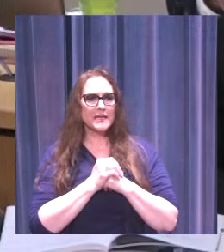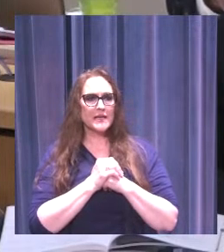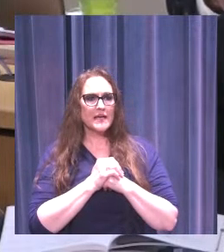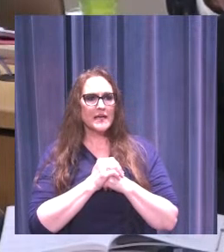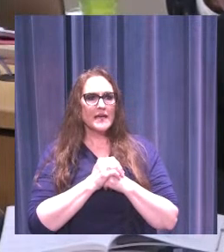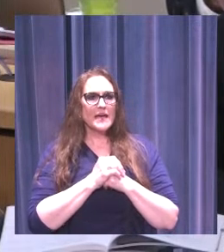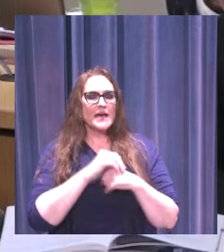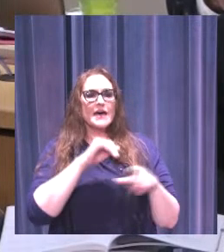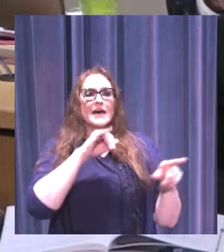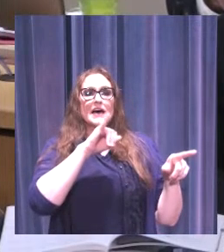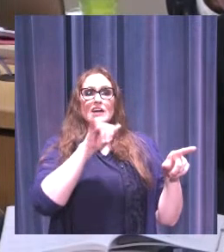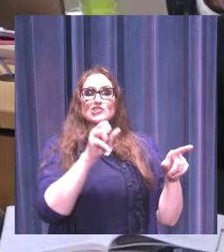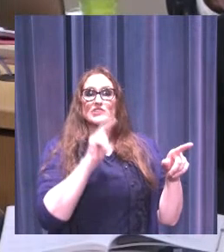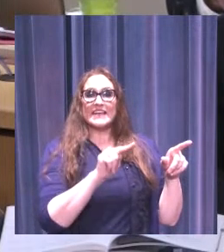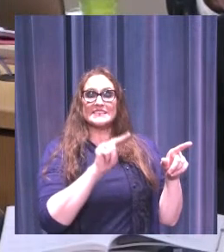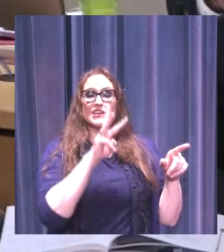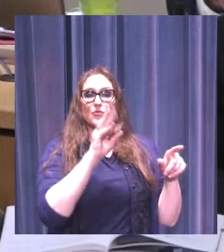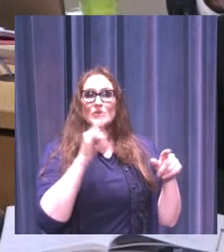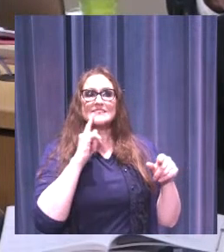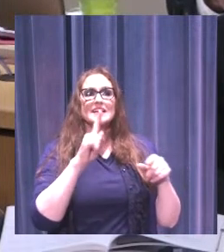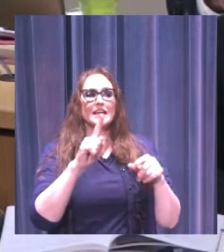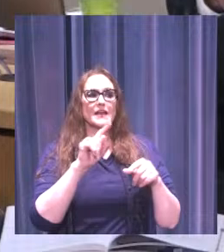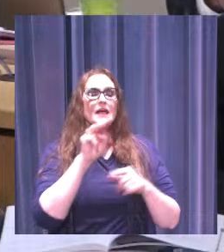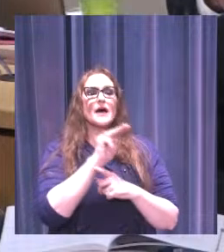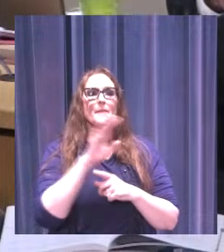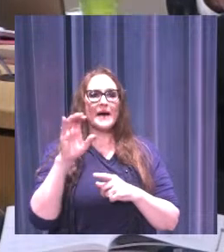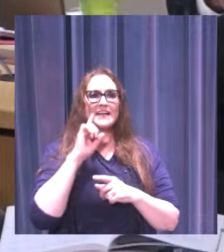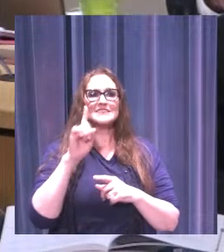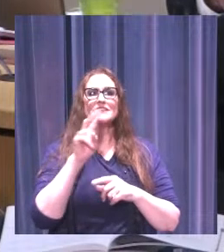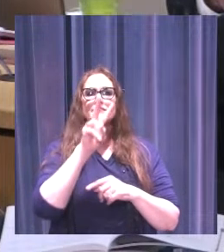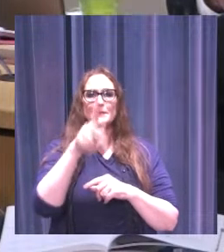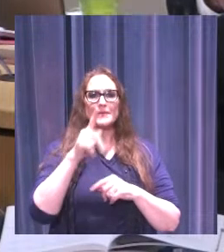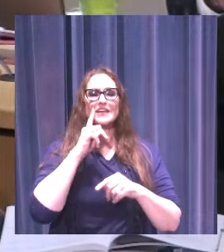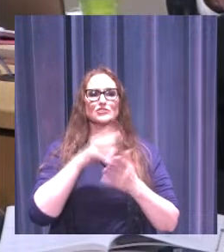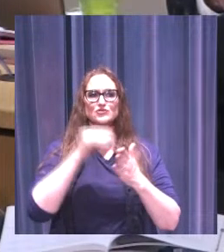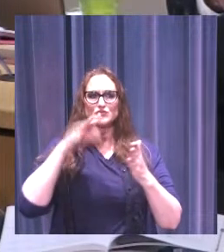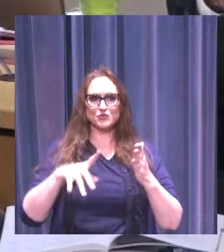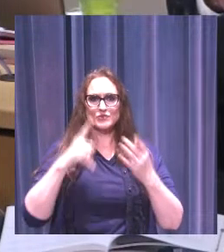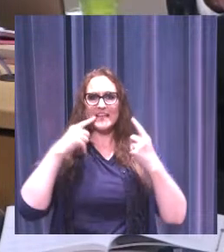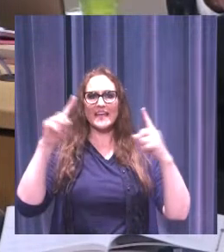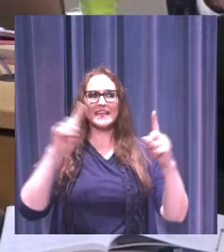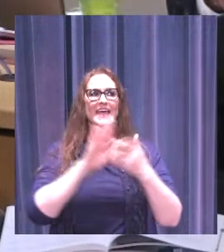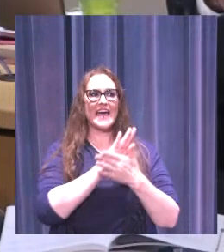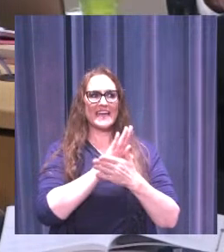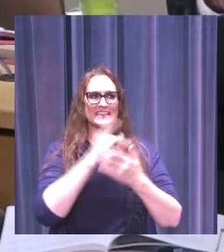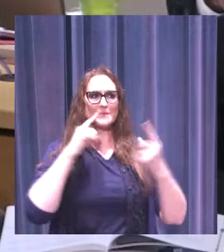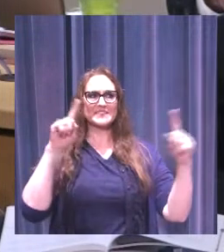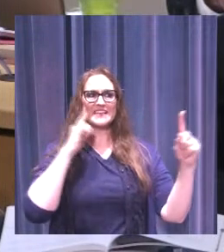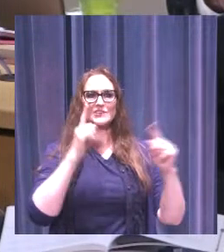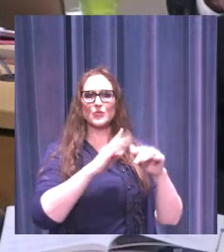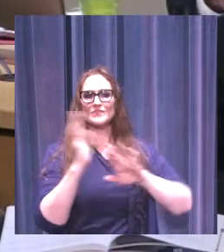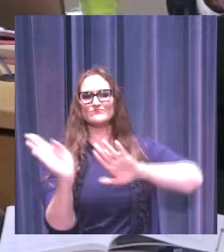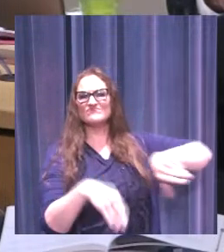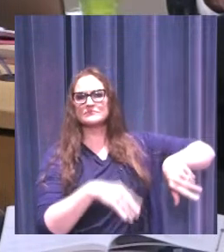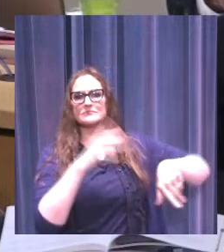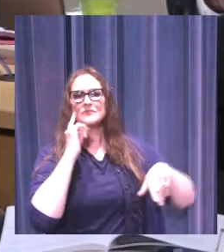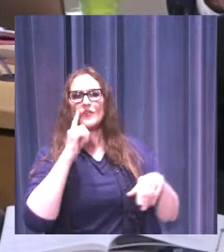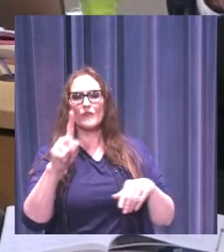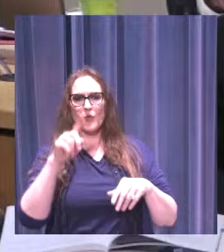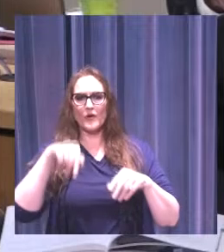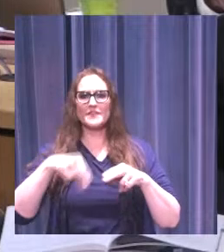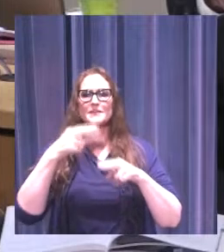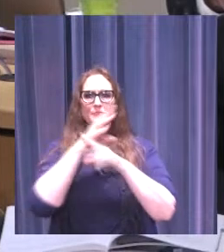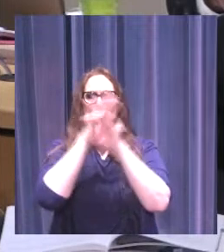That Jason Wilson, Mott's Vice President of Student Academic Success, was passed over for the position of interim president tells me that this board